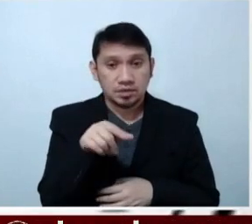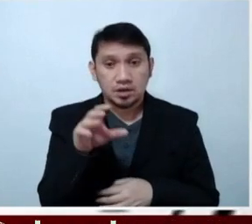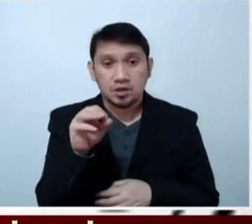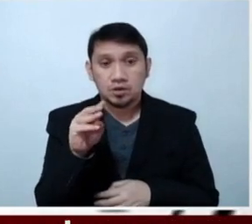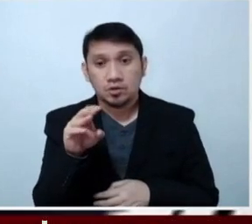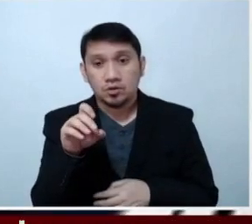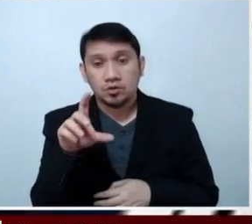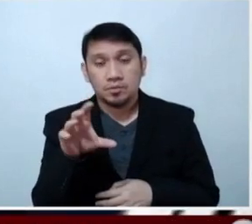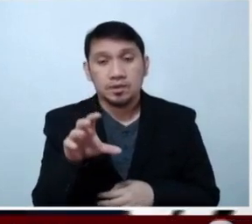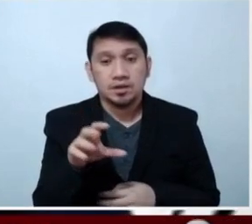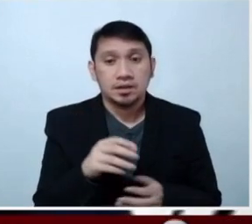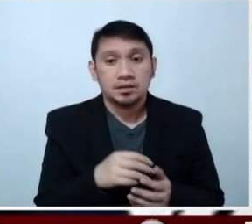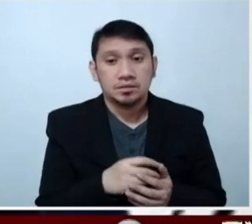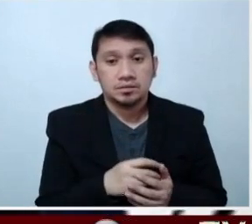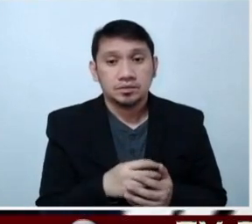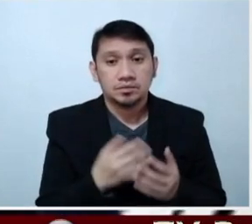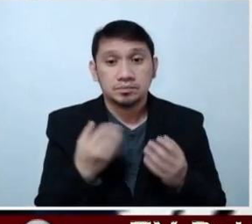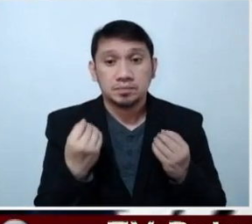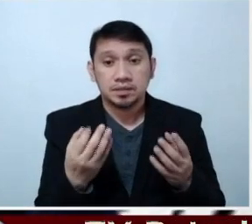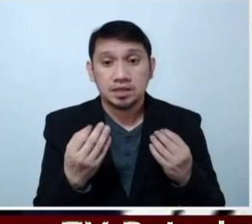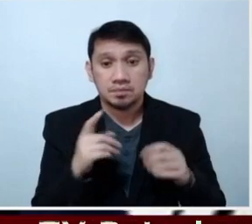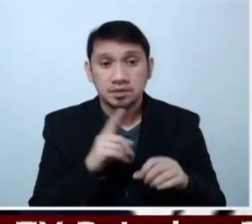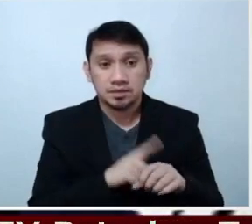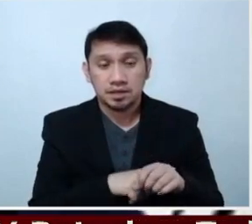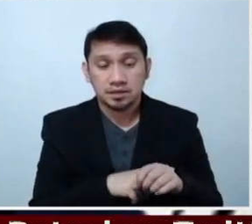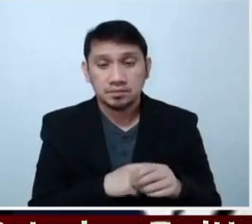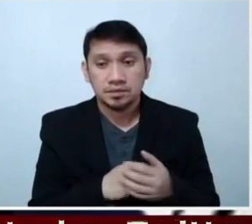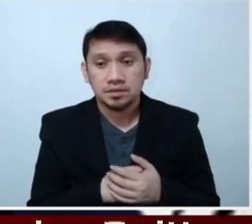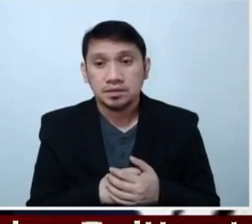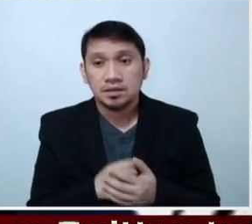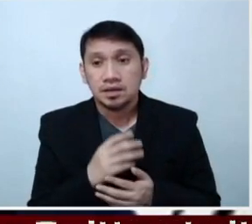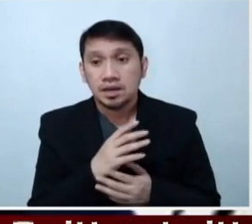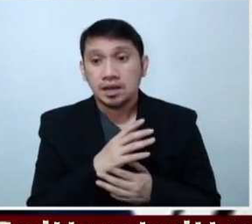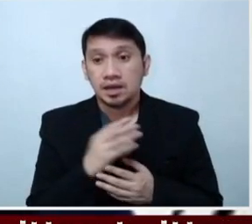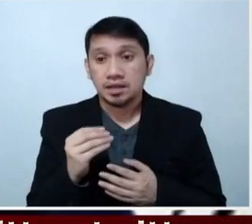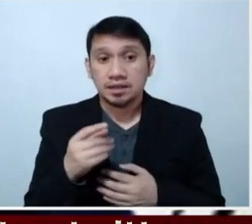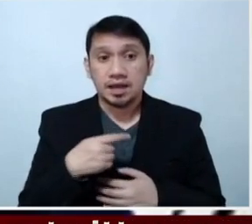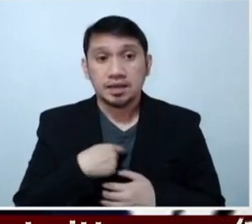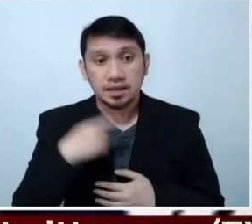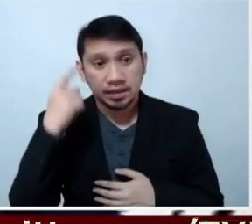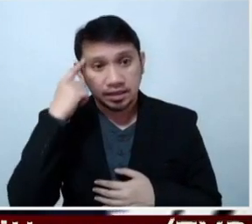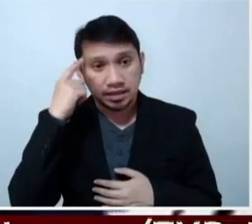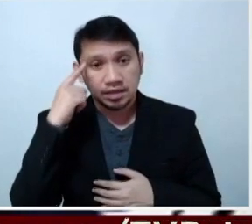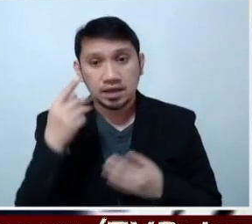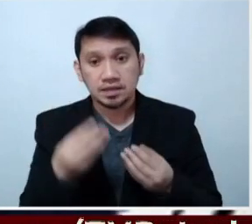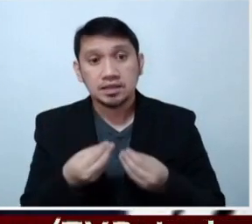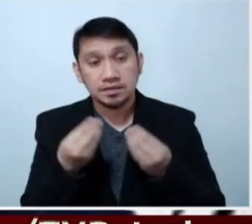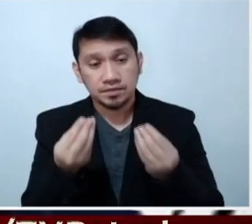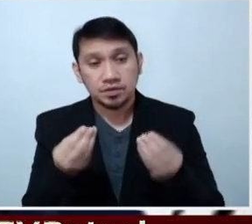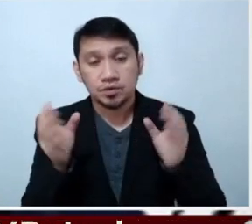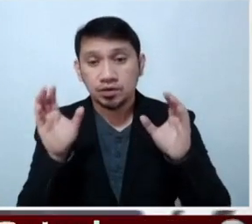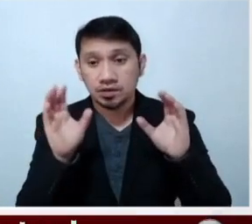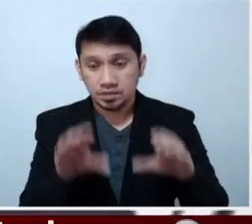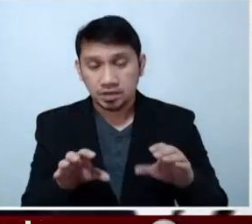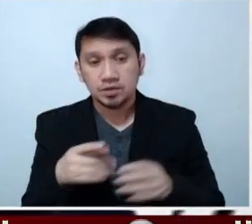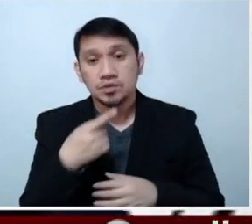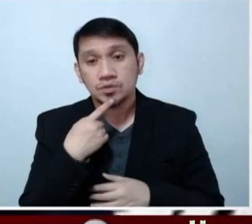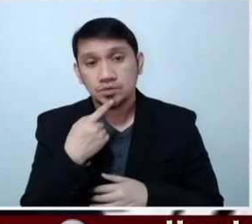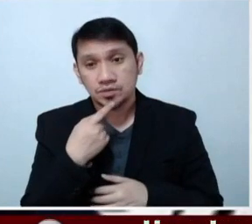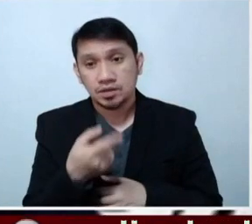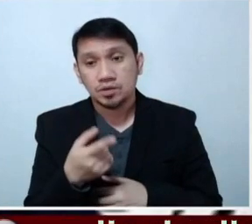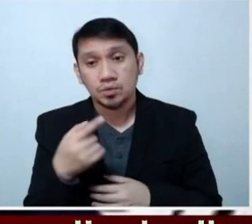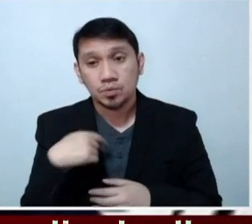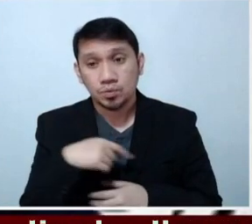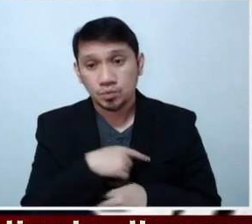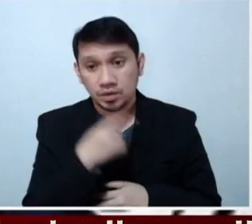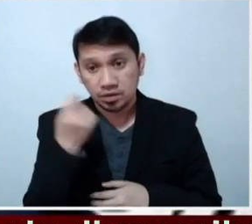same subject matter several times, several hearings na po, and I think we have already given you a chance to say your piece. We understand